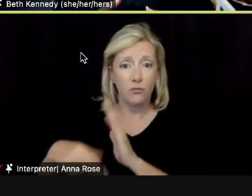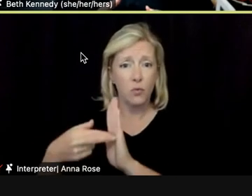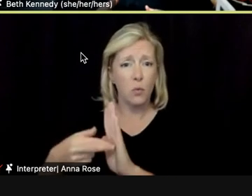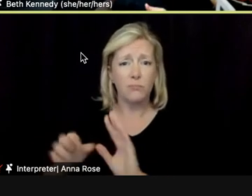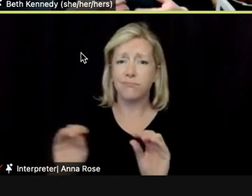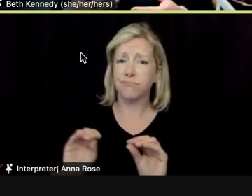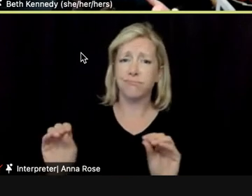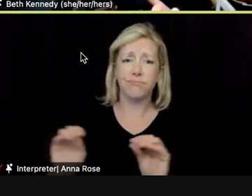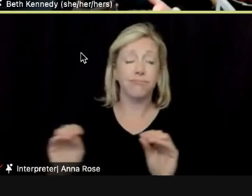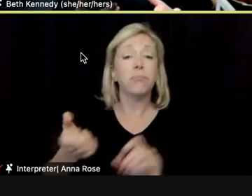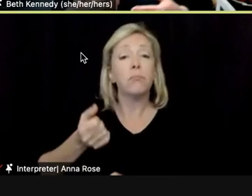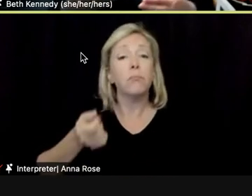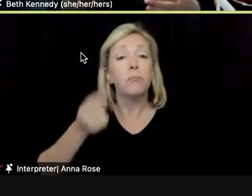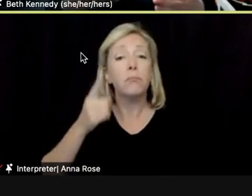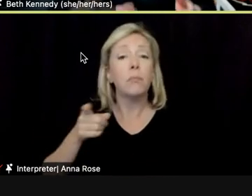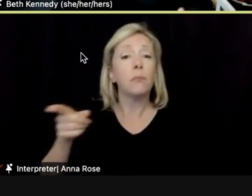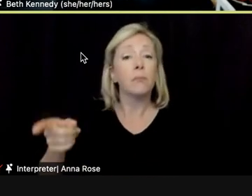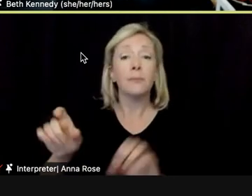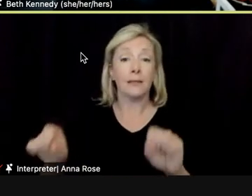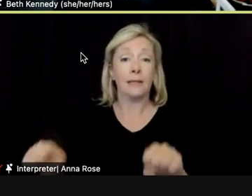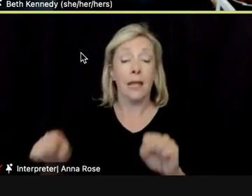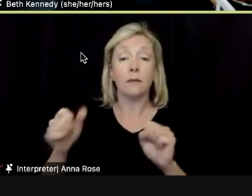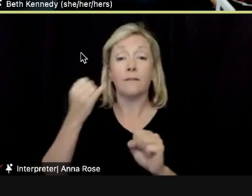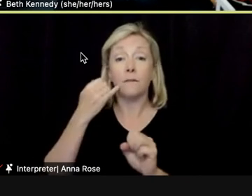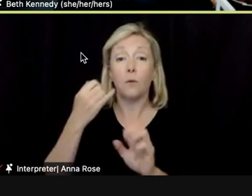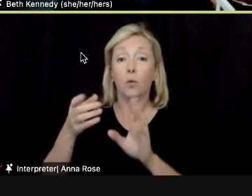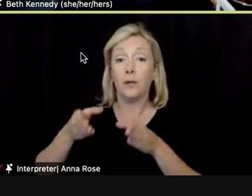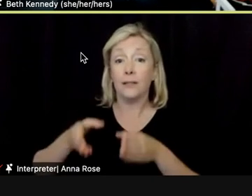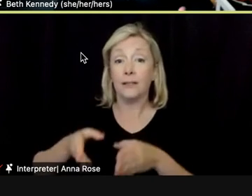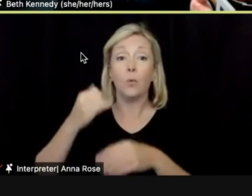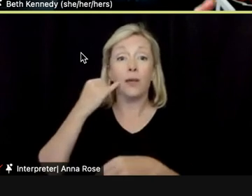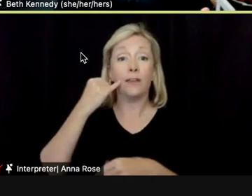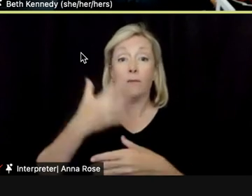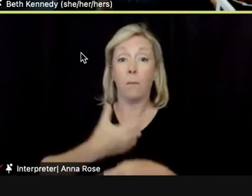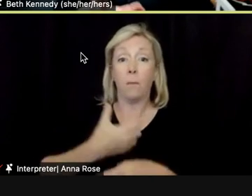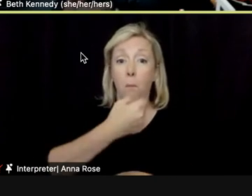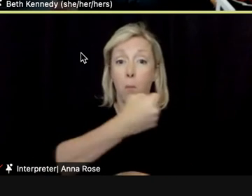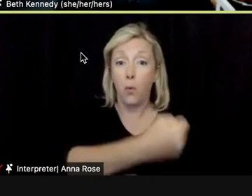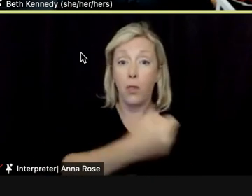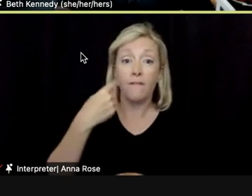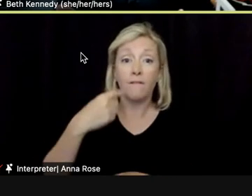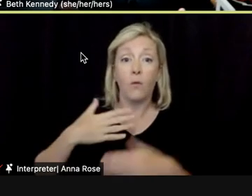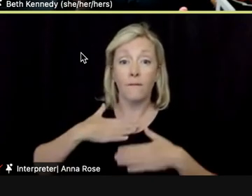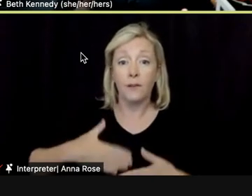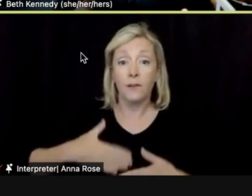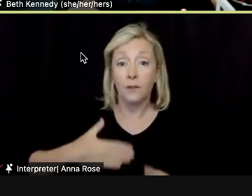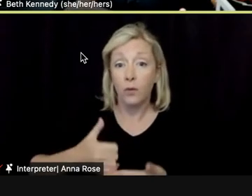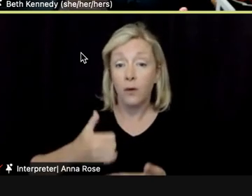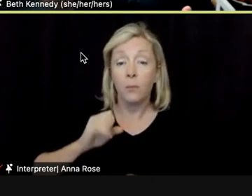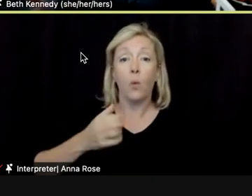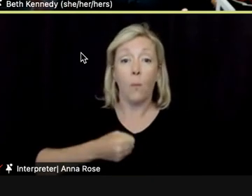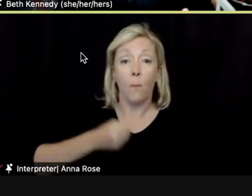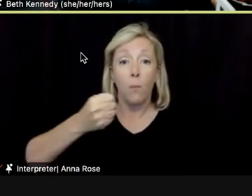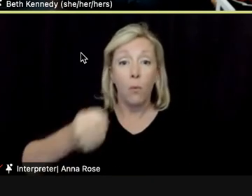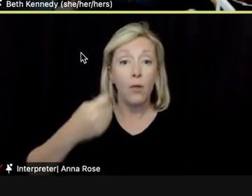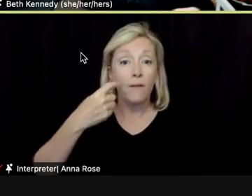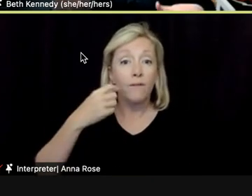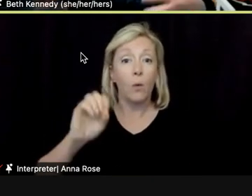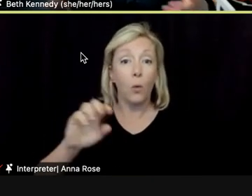intervener can do is go to the pullout with the PT and the OT and the